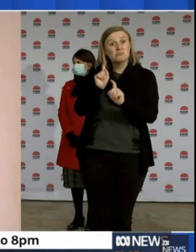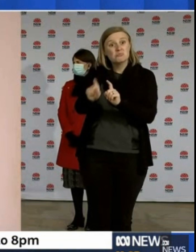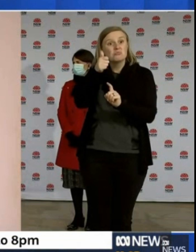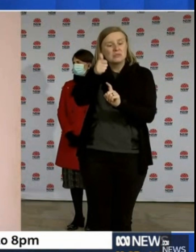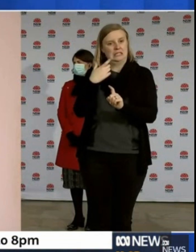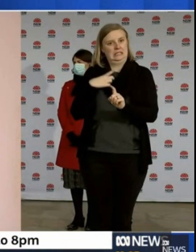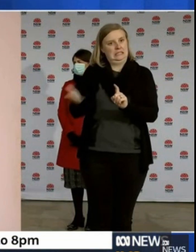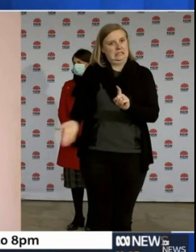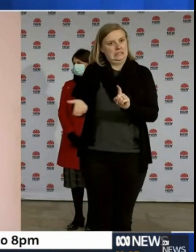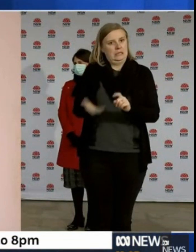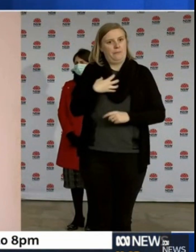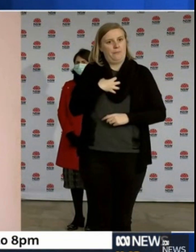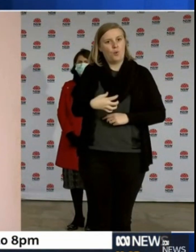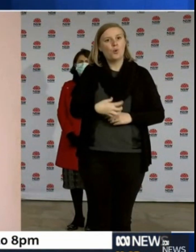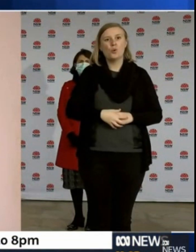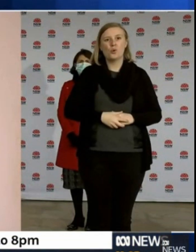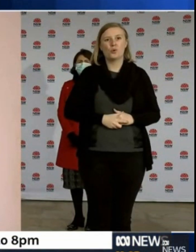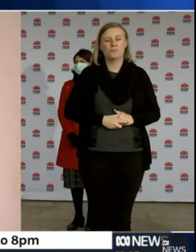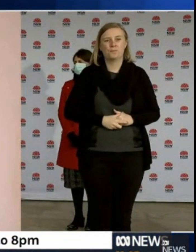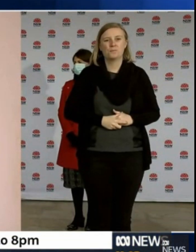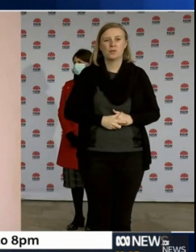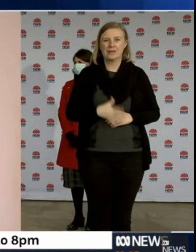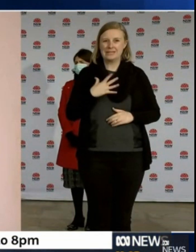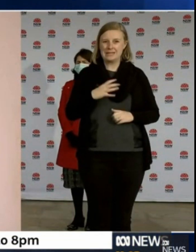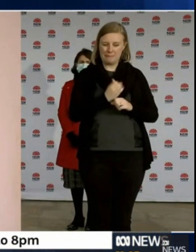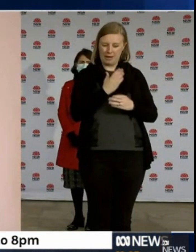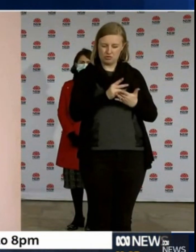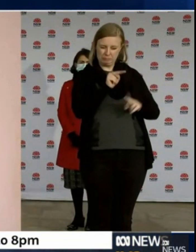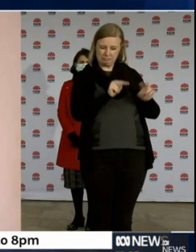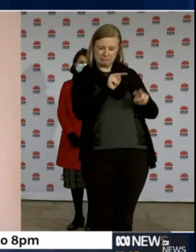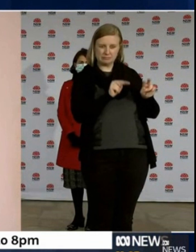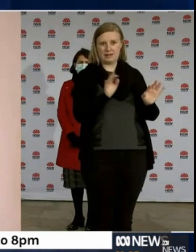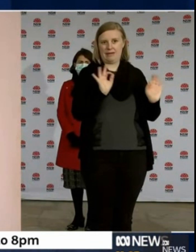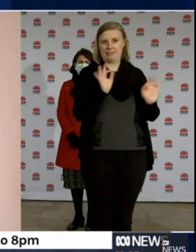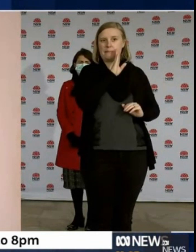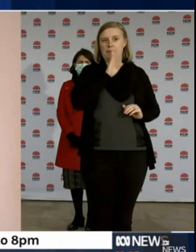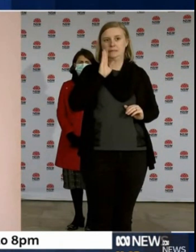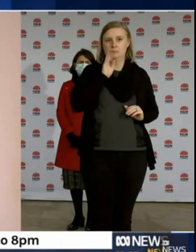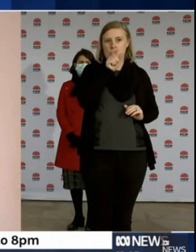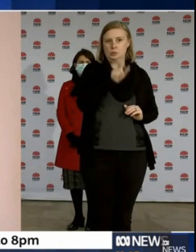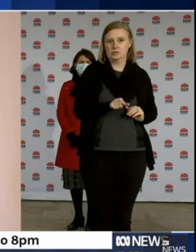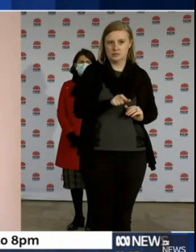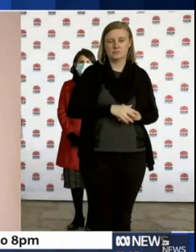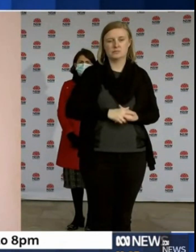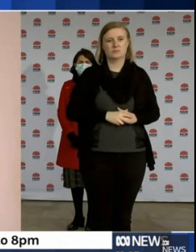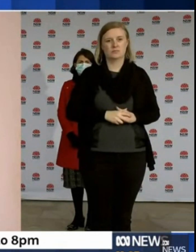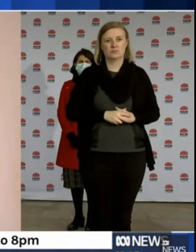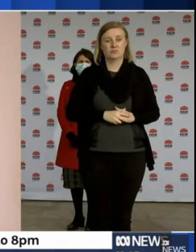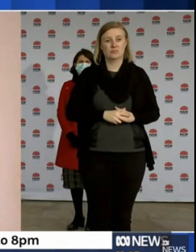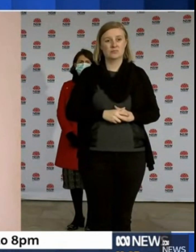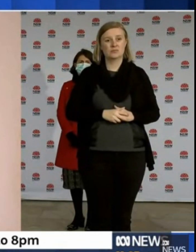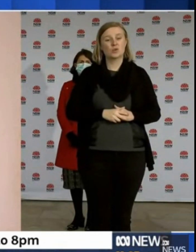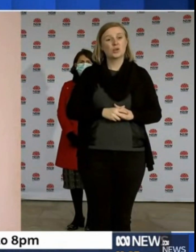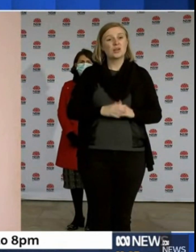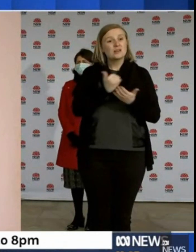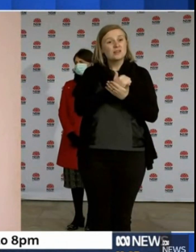keep responding, because part of our assessment that we have not missed cases is this high testing rate. We have had